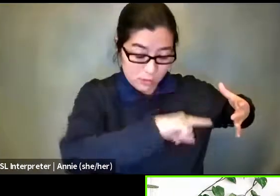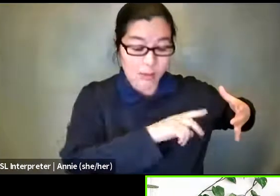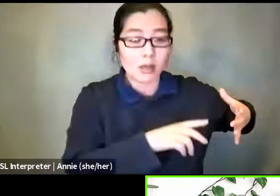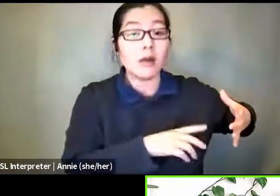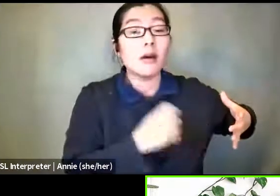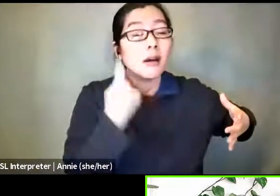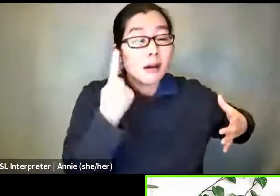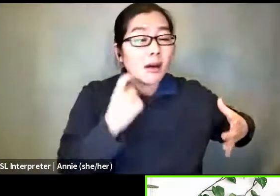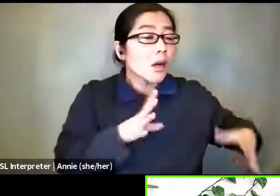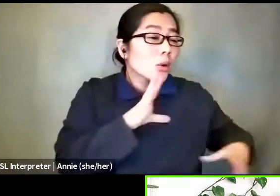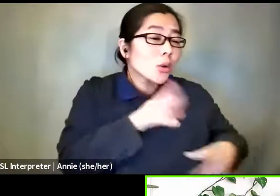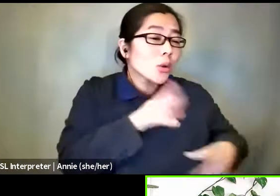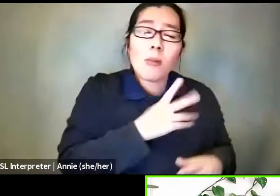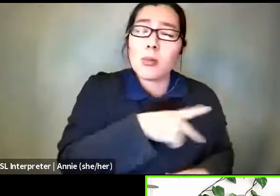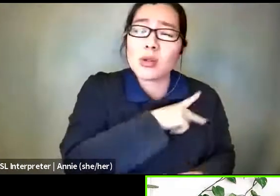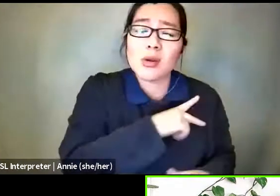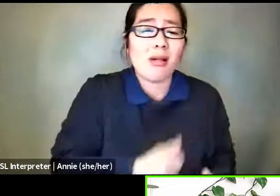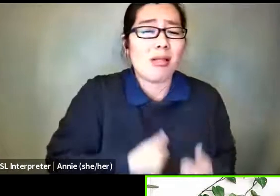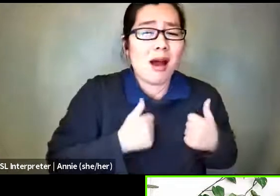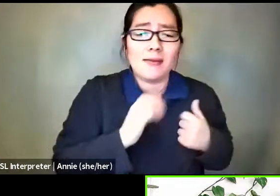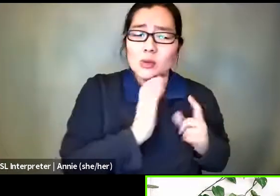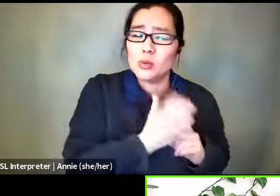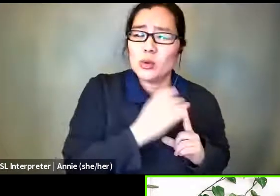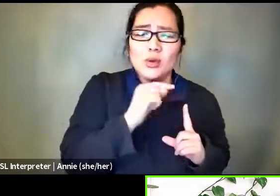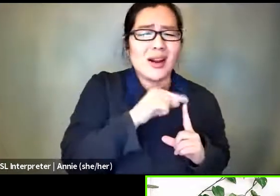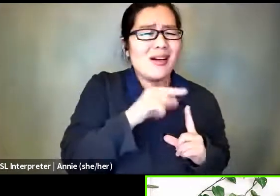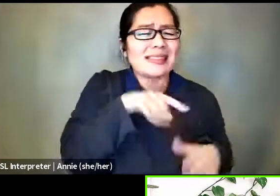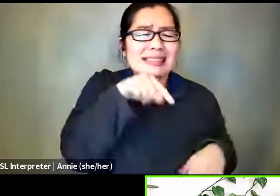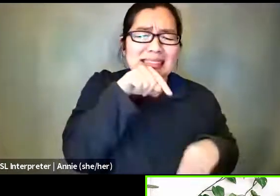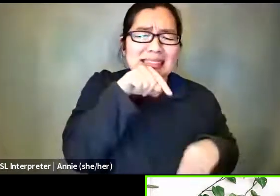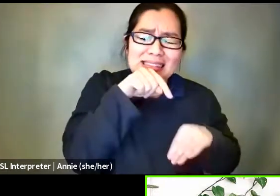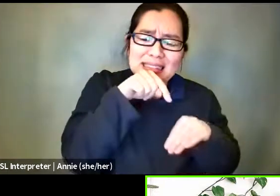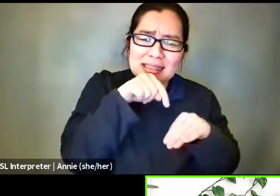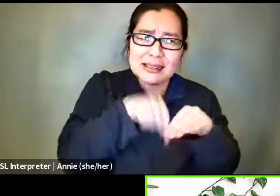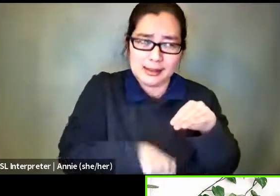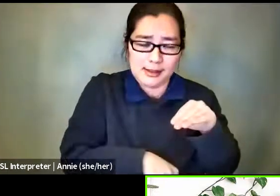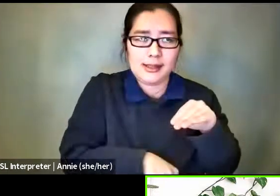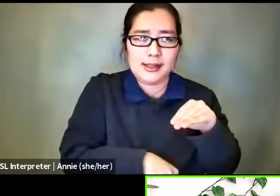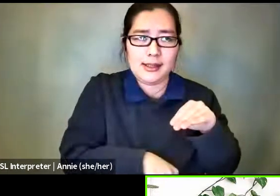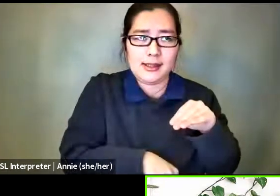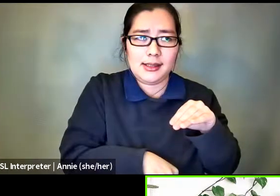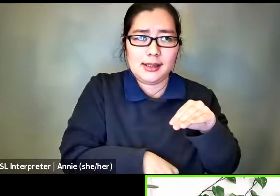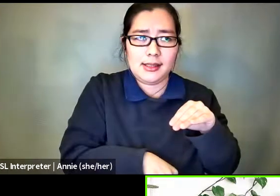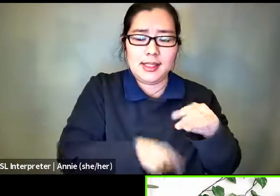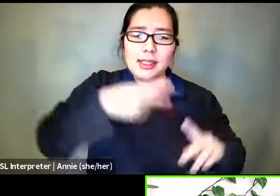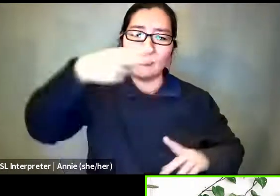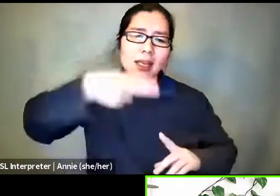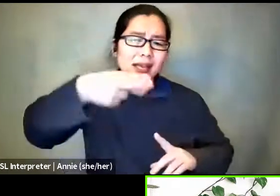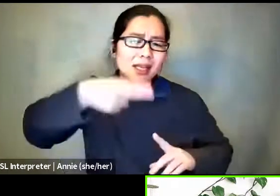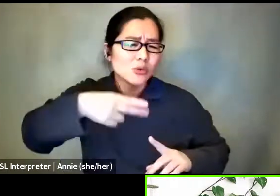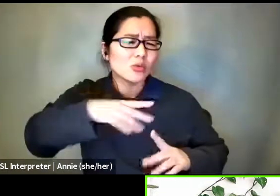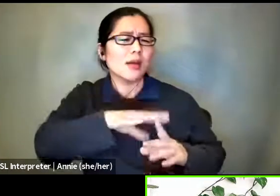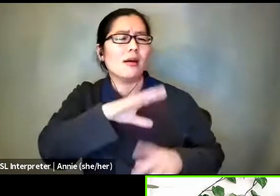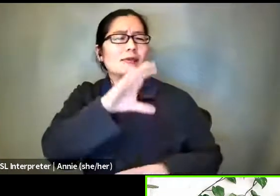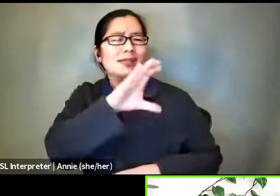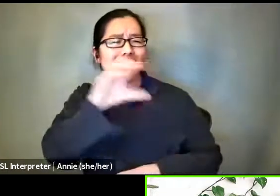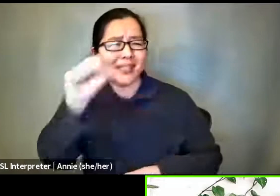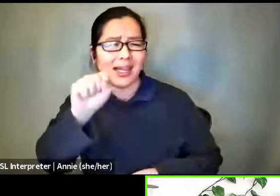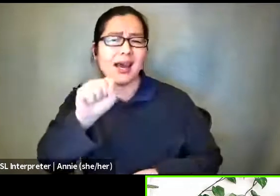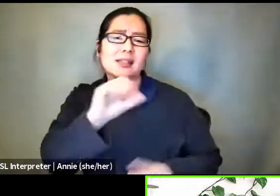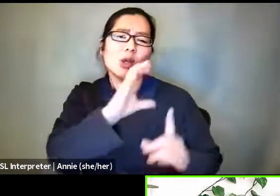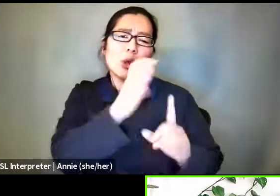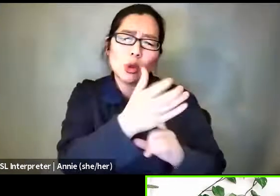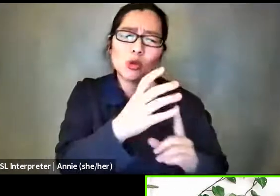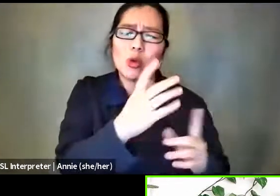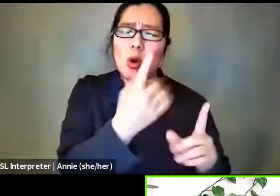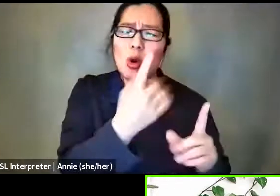also the deep literature on culture and gender responsive CS curricula that's developed over the past 20 years to come up with our first